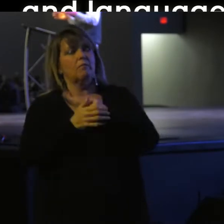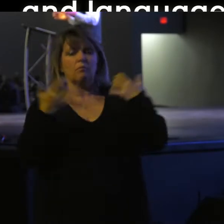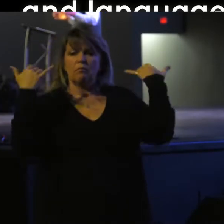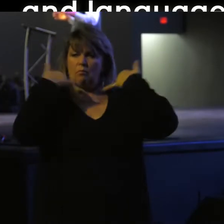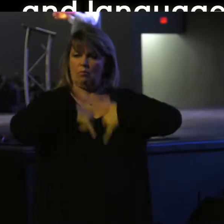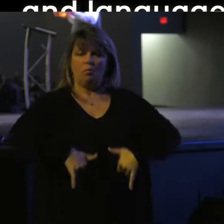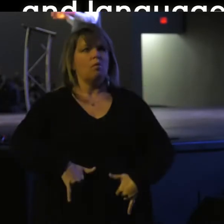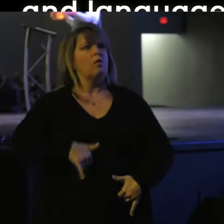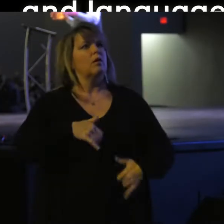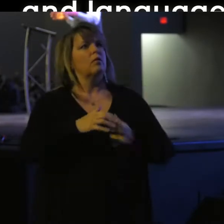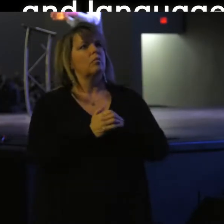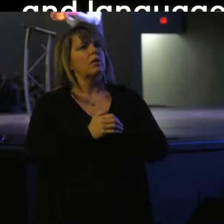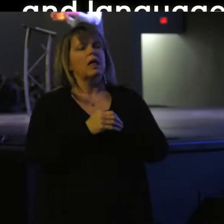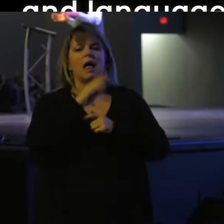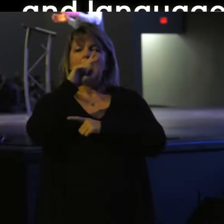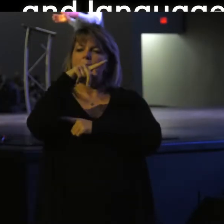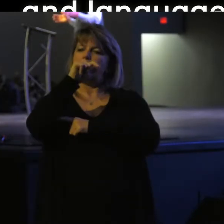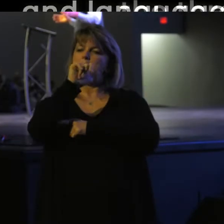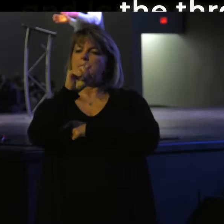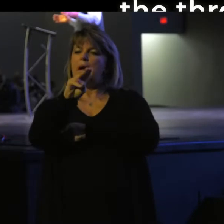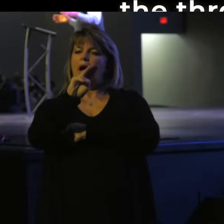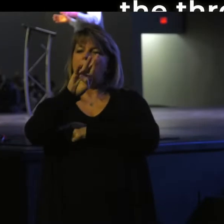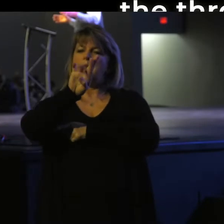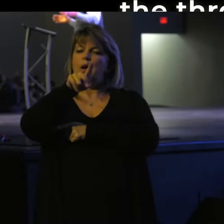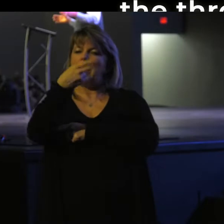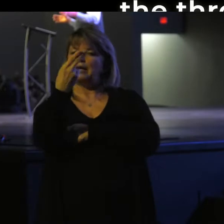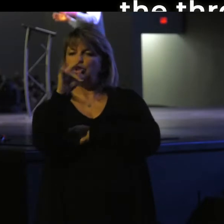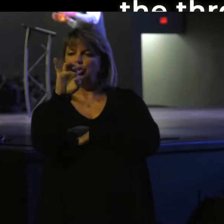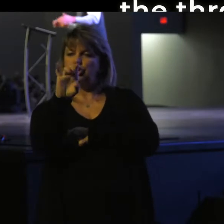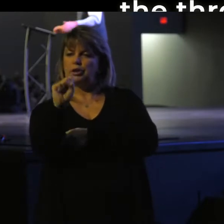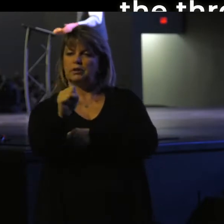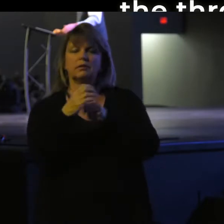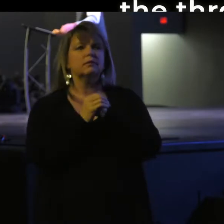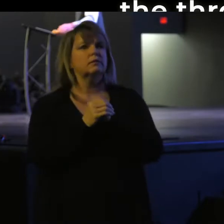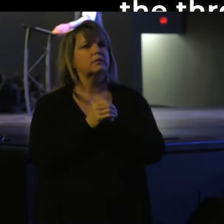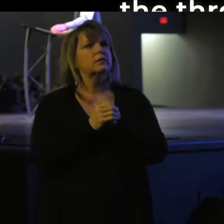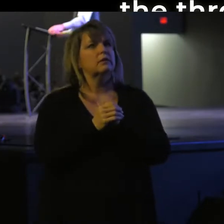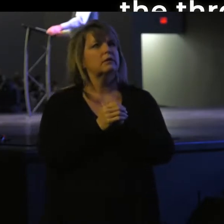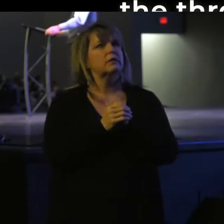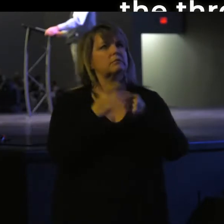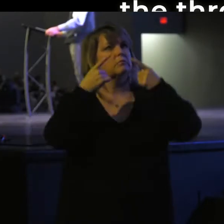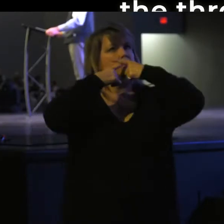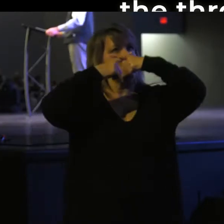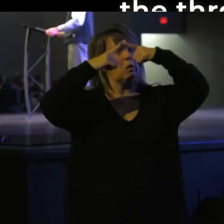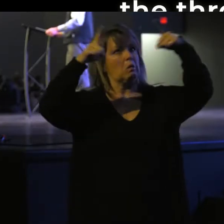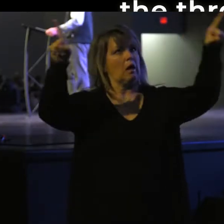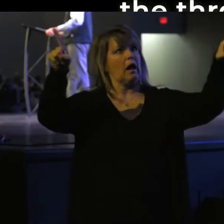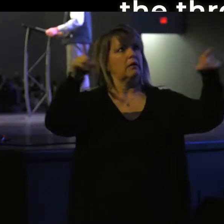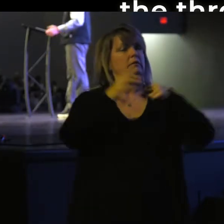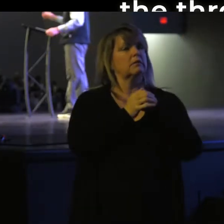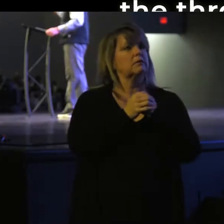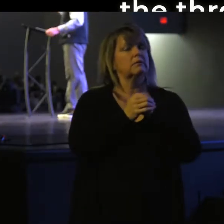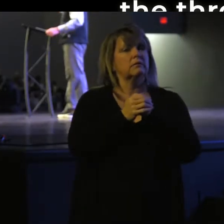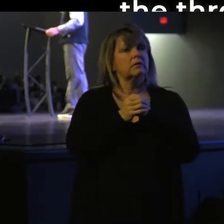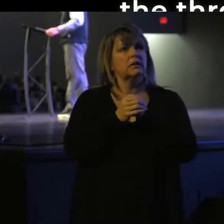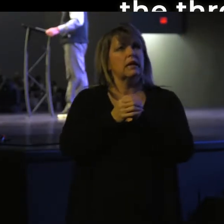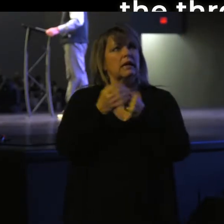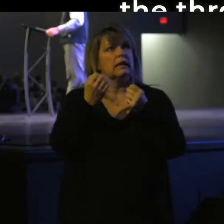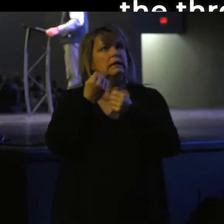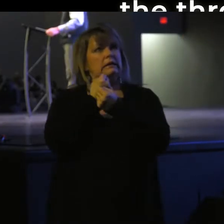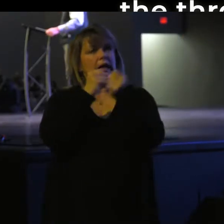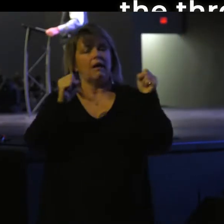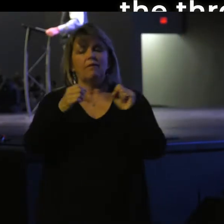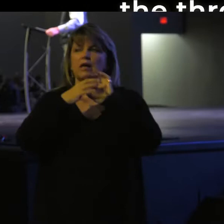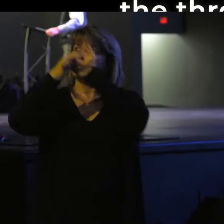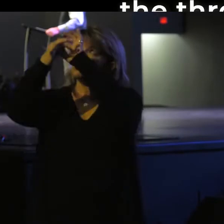with palm branches in their hands, and crying out with a loud voice, 'Salvation belongs